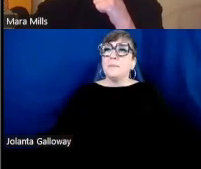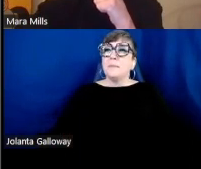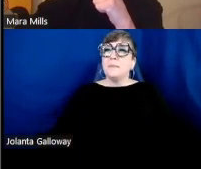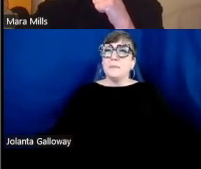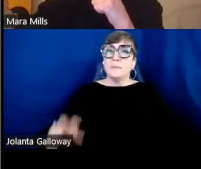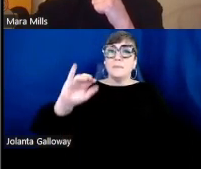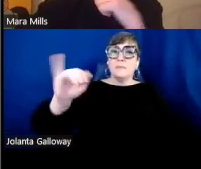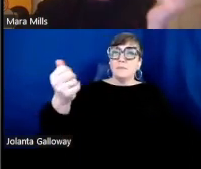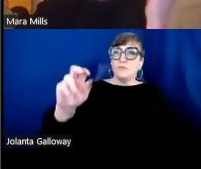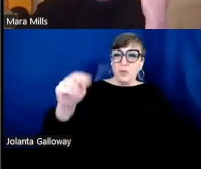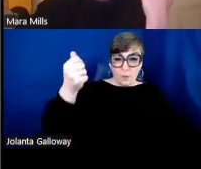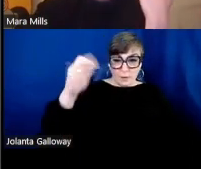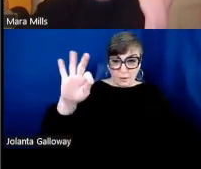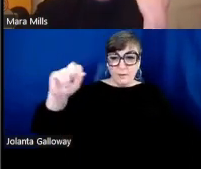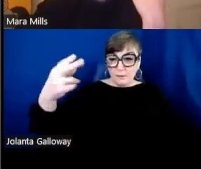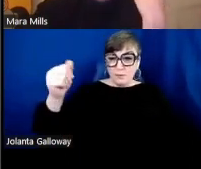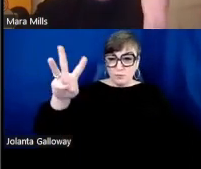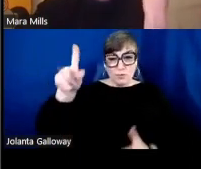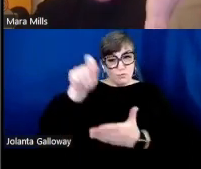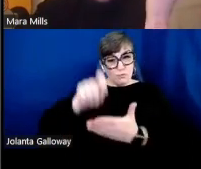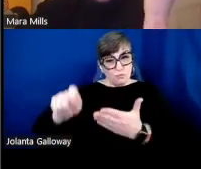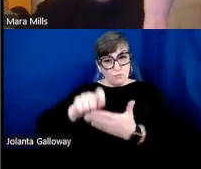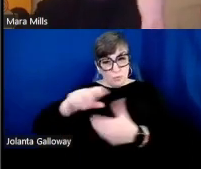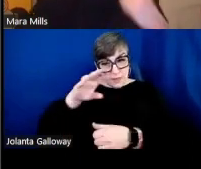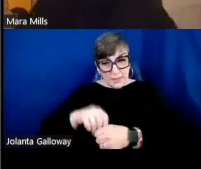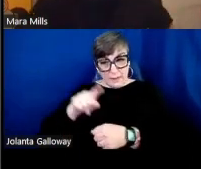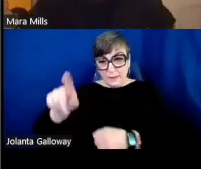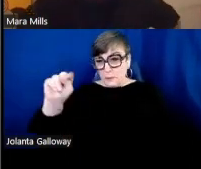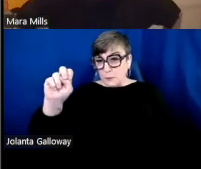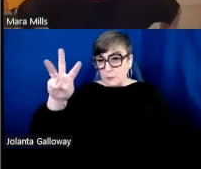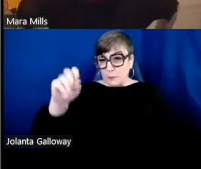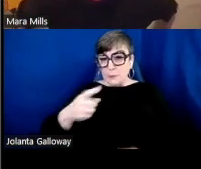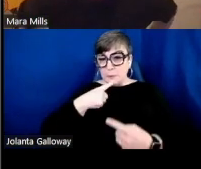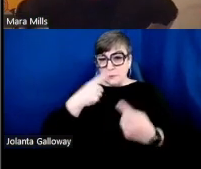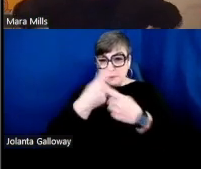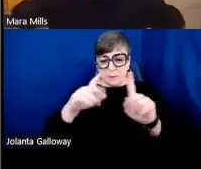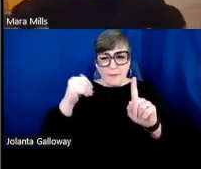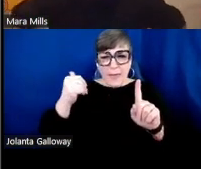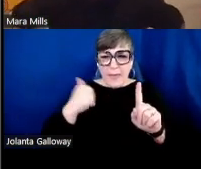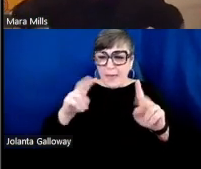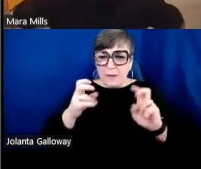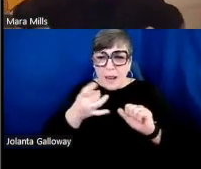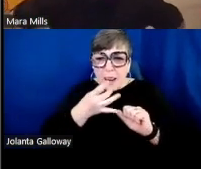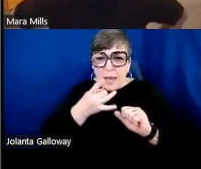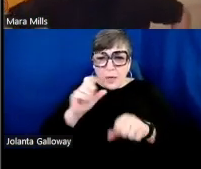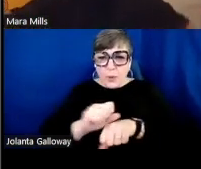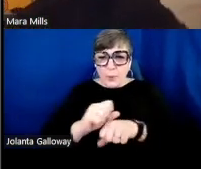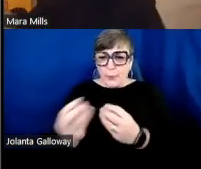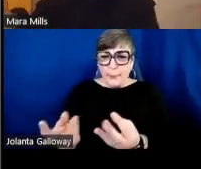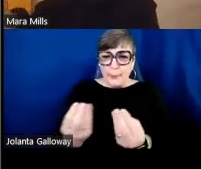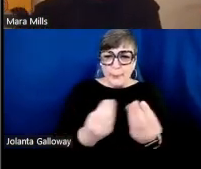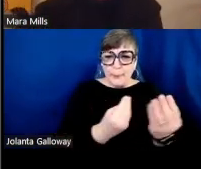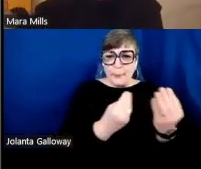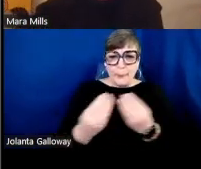19 shaw wrote in this news announcement they have a certain kind of light work in the edison laboratory for which only deaf mutes are wanted